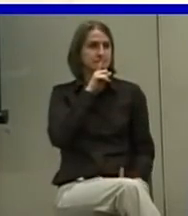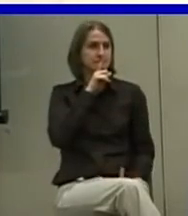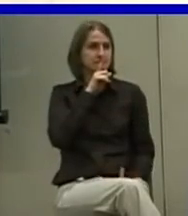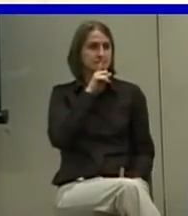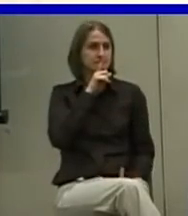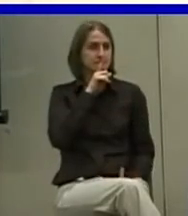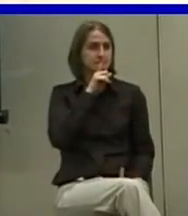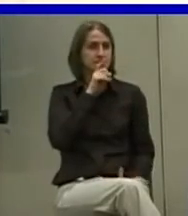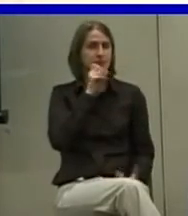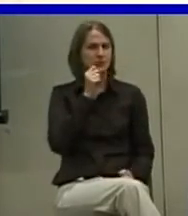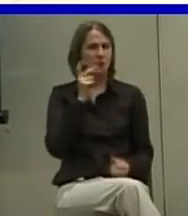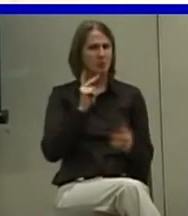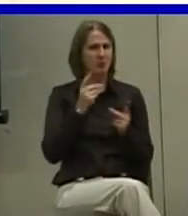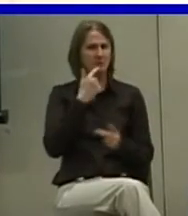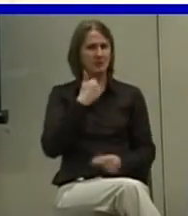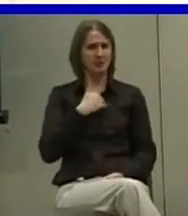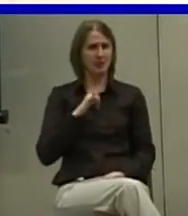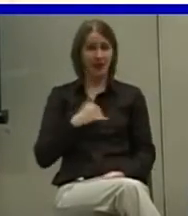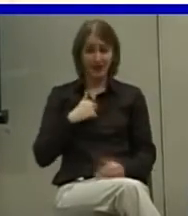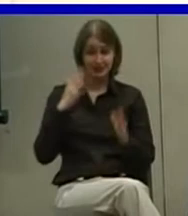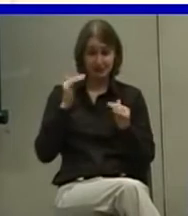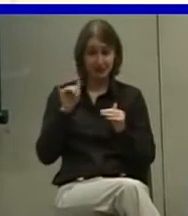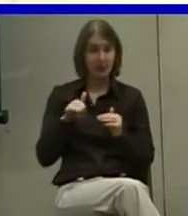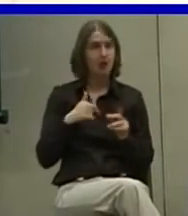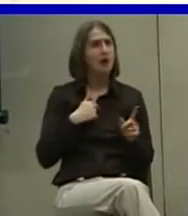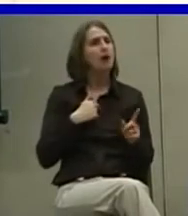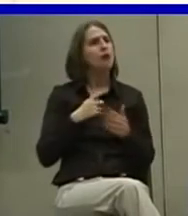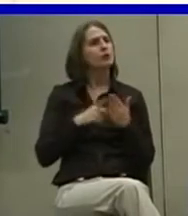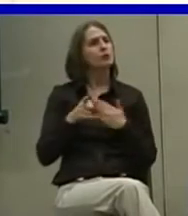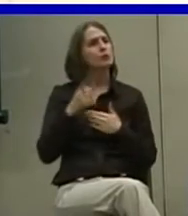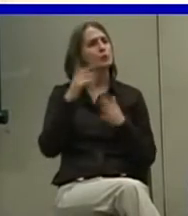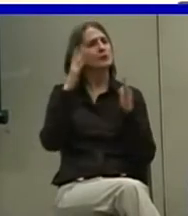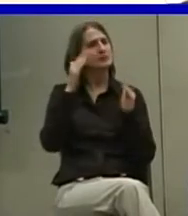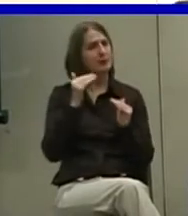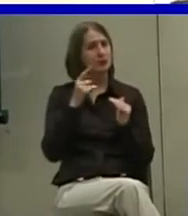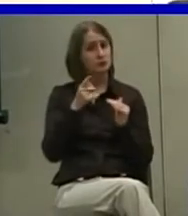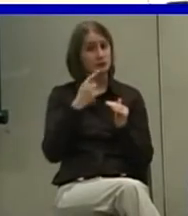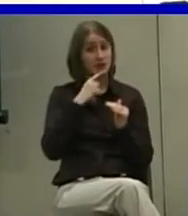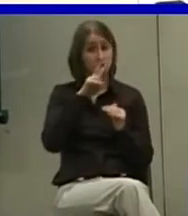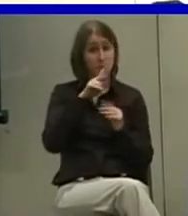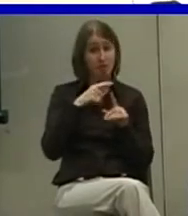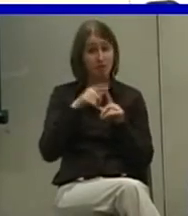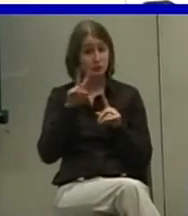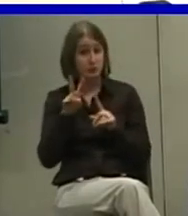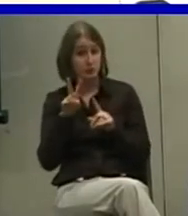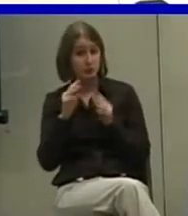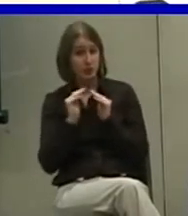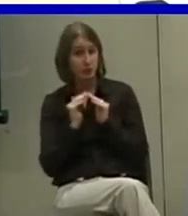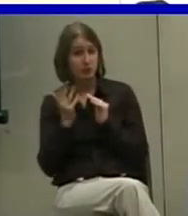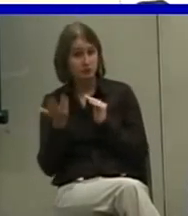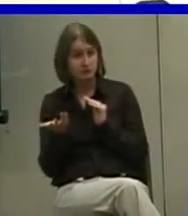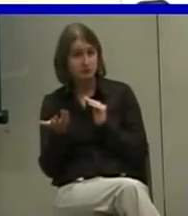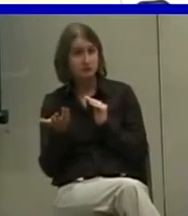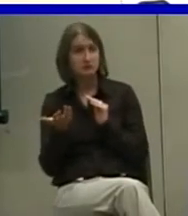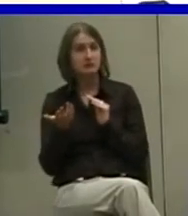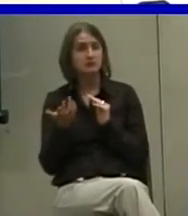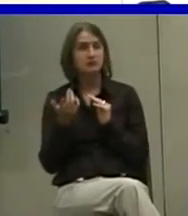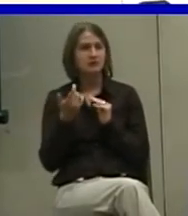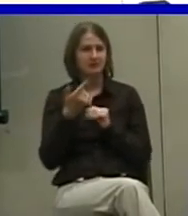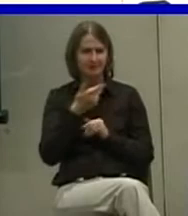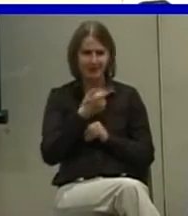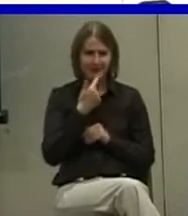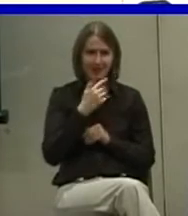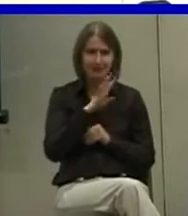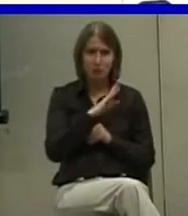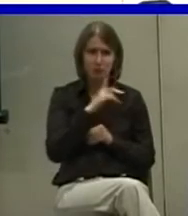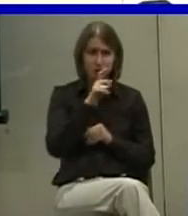And when people say that to me, well, I expect that, I'd say, what do you expect them to do when you say 2 plus 2? So when they say 4, shouldn't